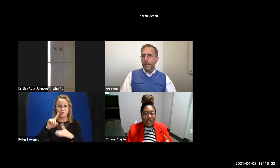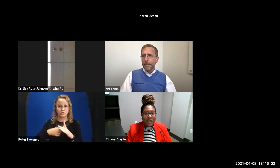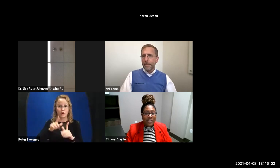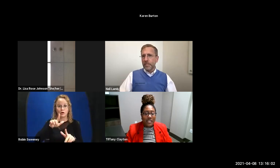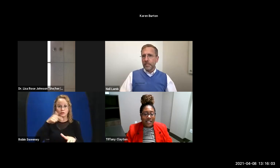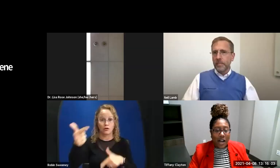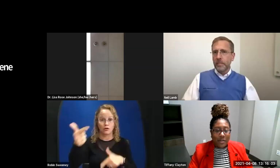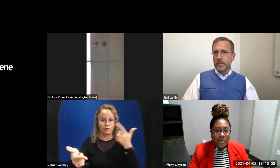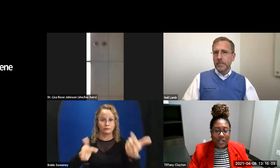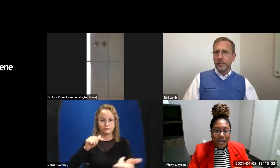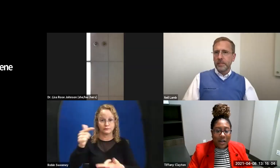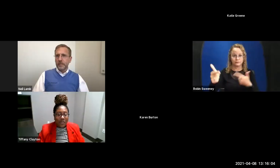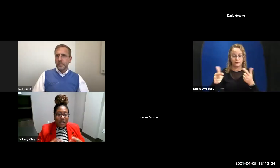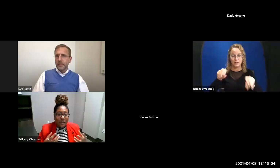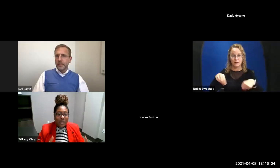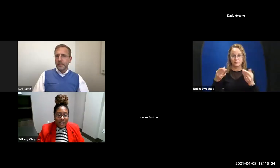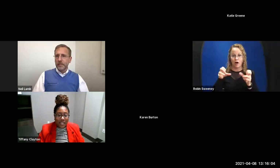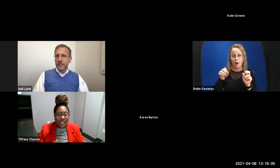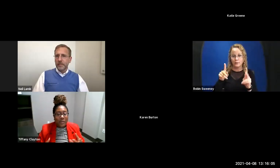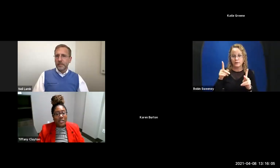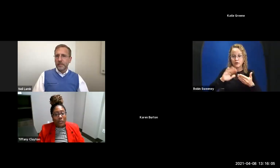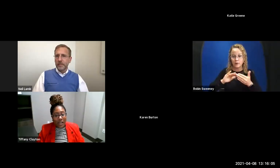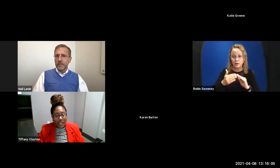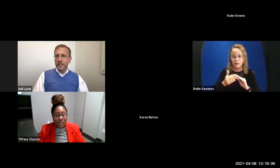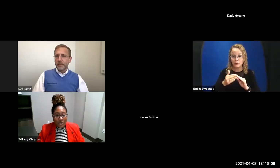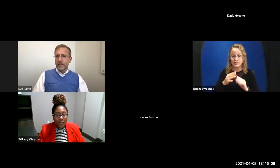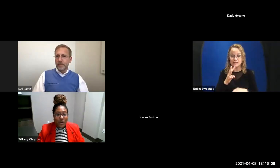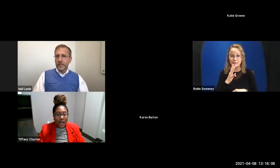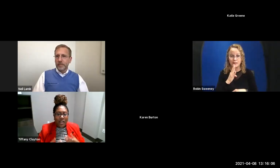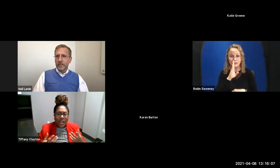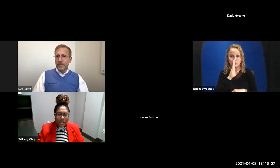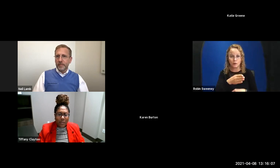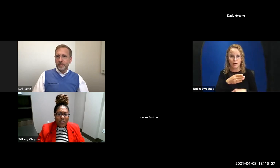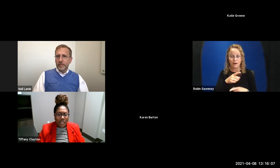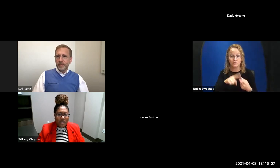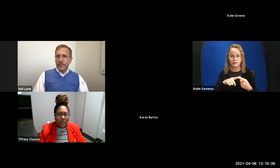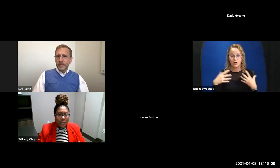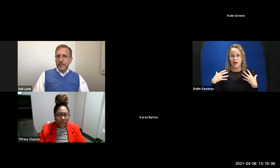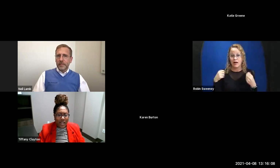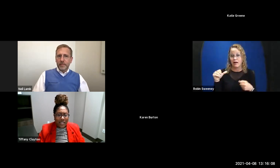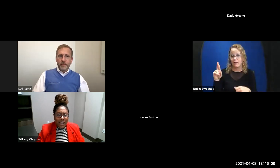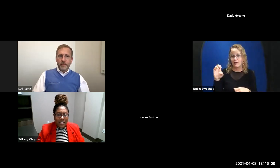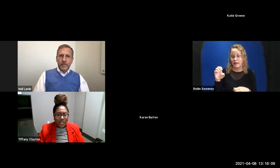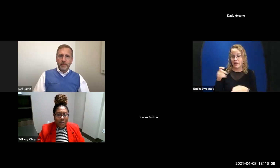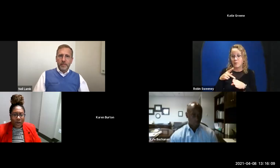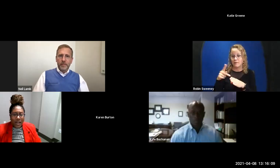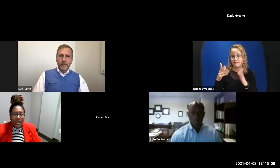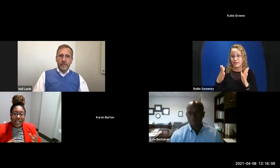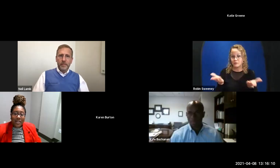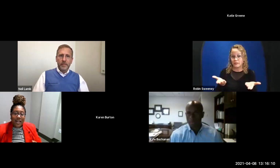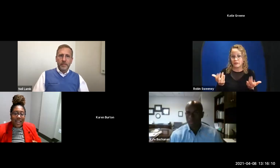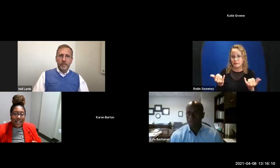We're going to leverage this as an opportunity for the community to speak directly to, the healthcare professionals that we provided today.